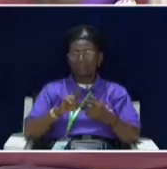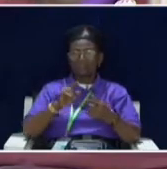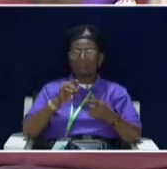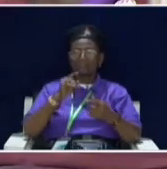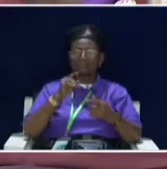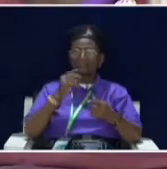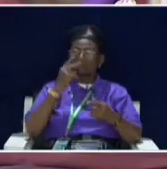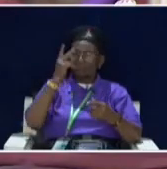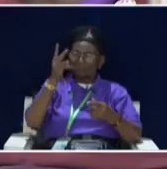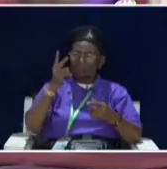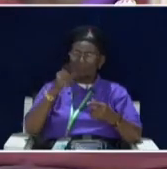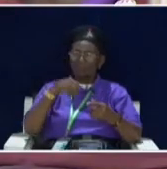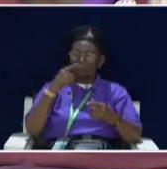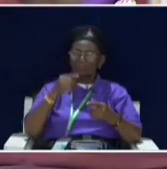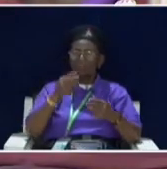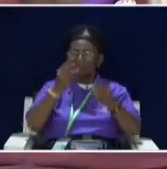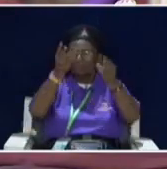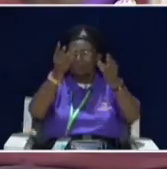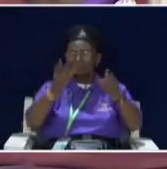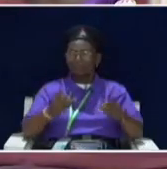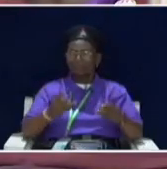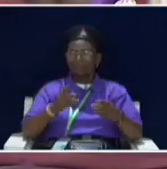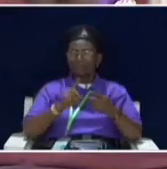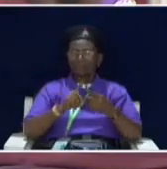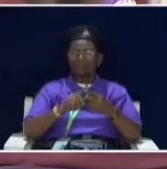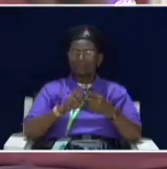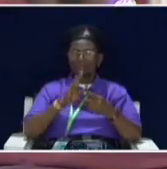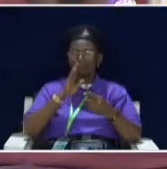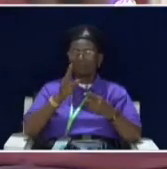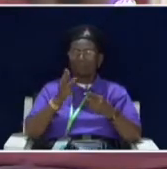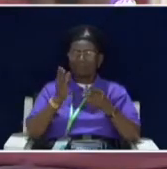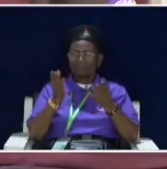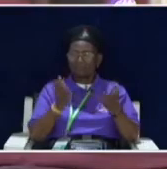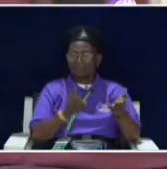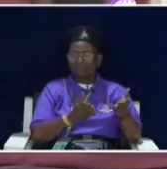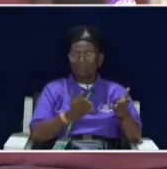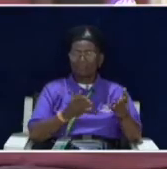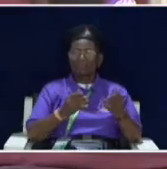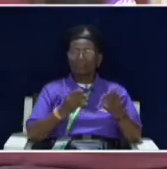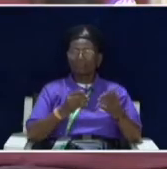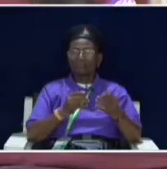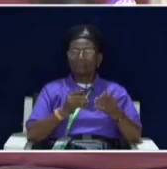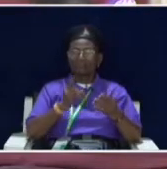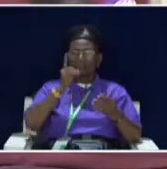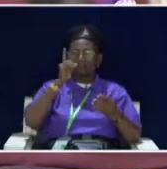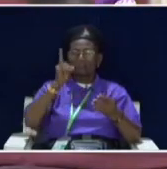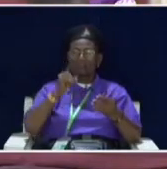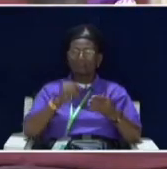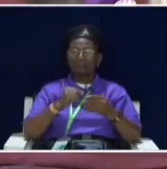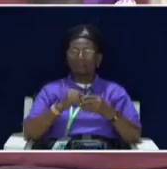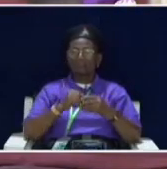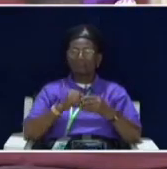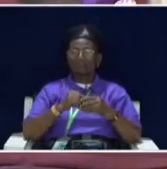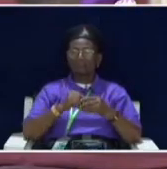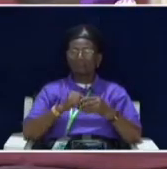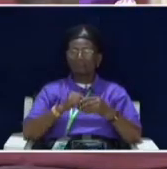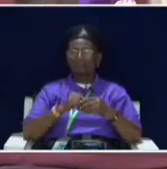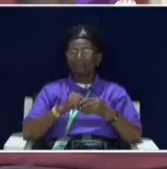see who wants to be carried. Ready lati ri eni na to fe ka gbe ohun.